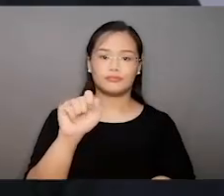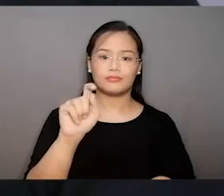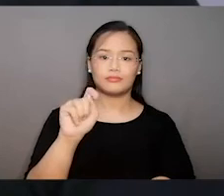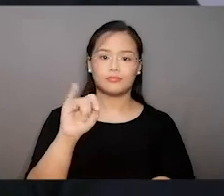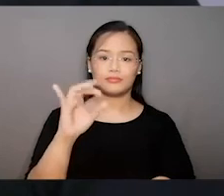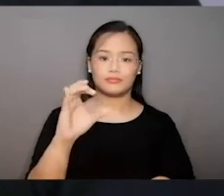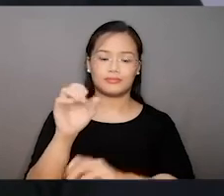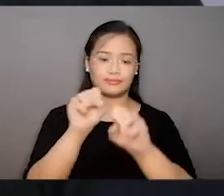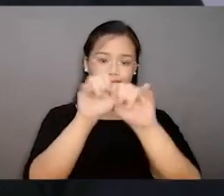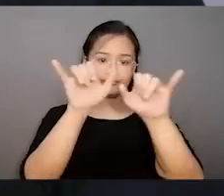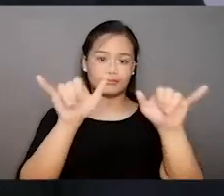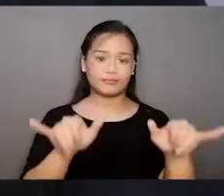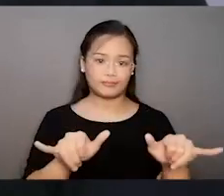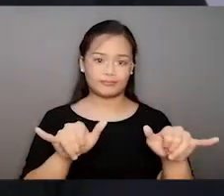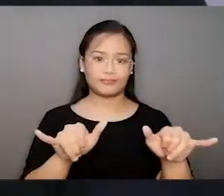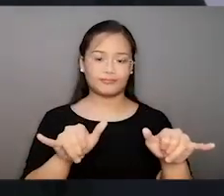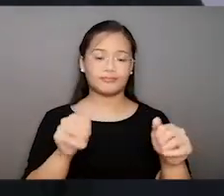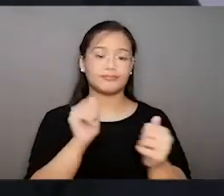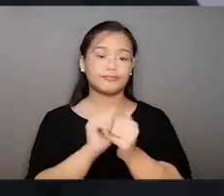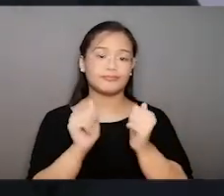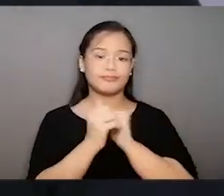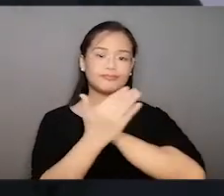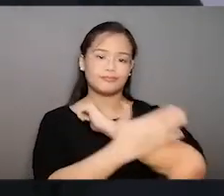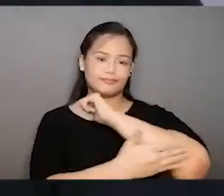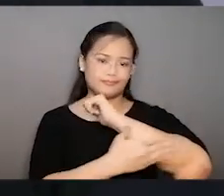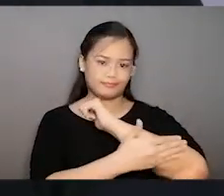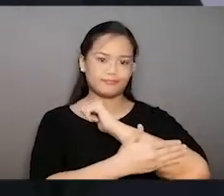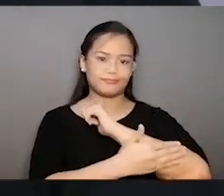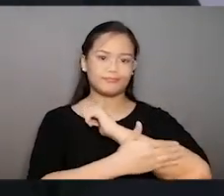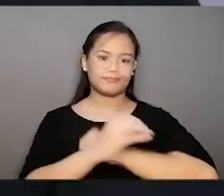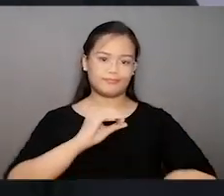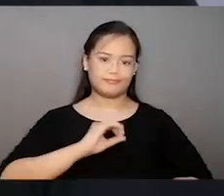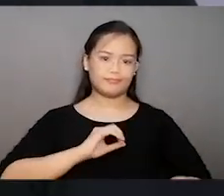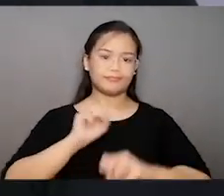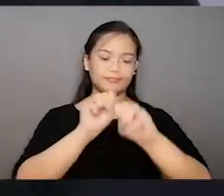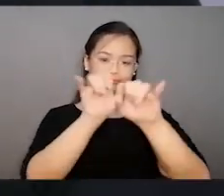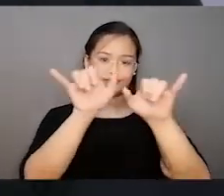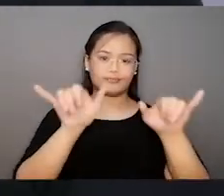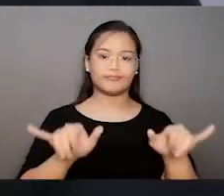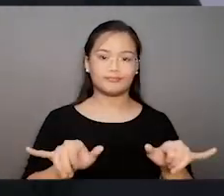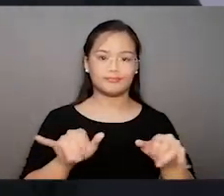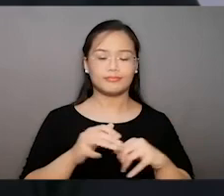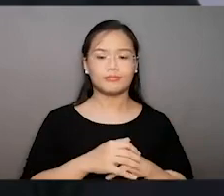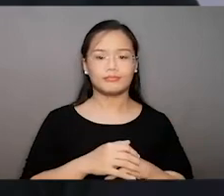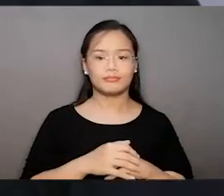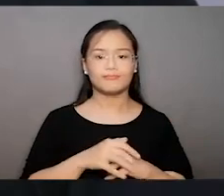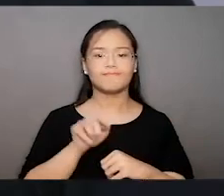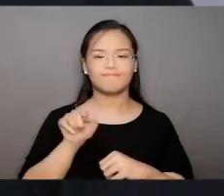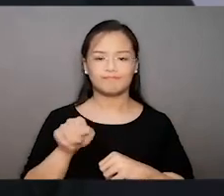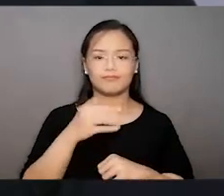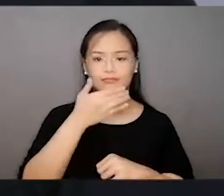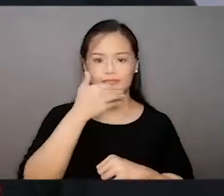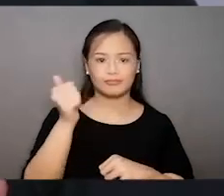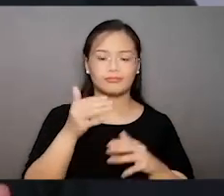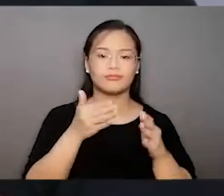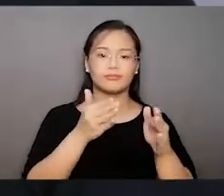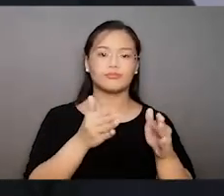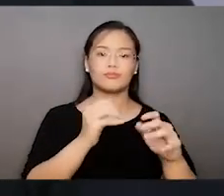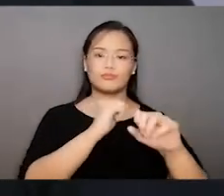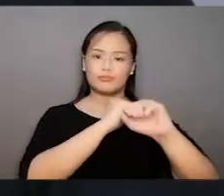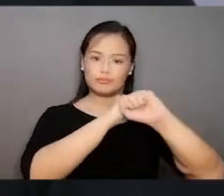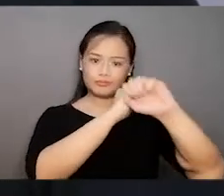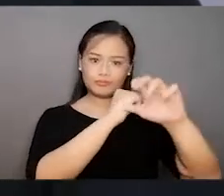domestic system is our country system, and this is actually the best way to promote and protect